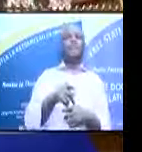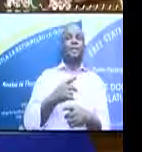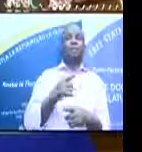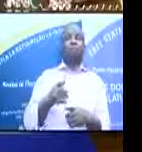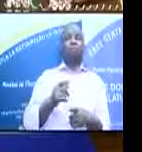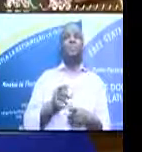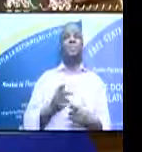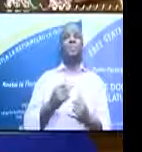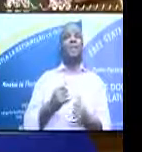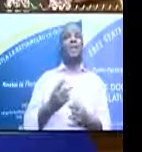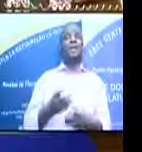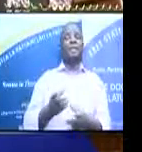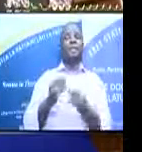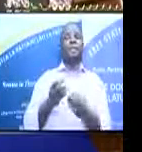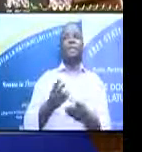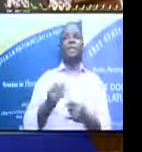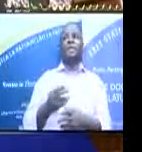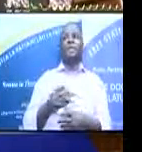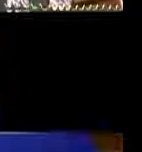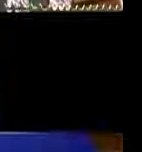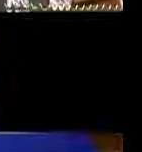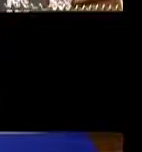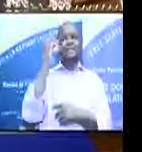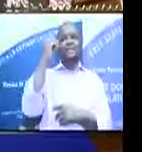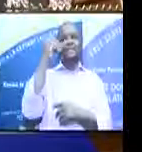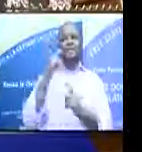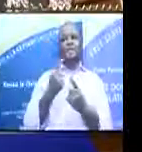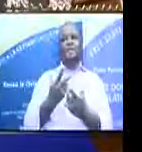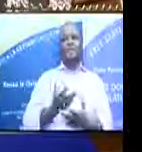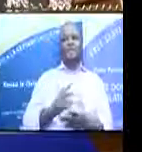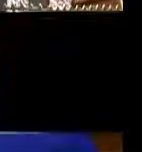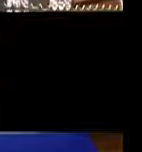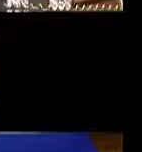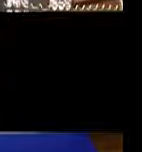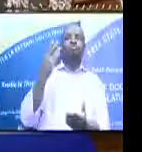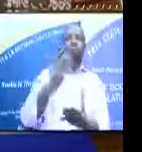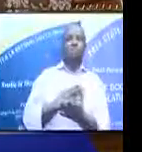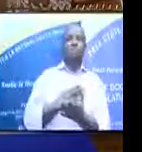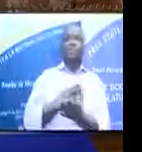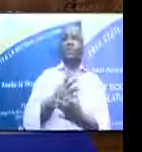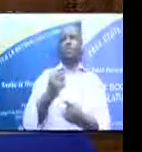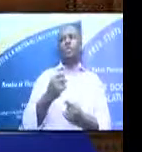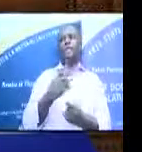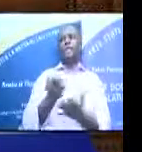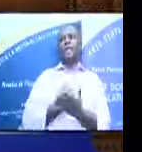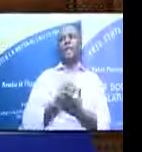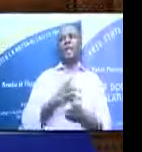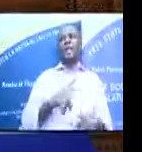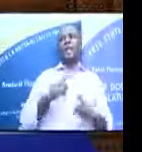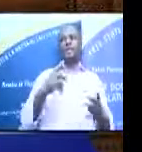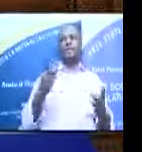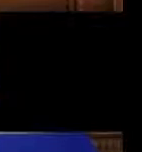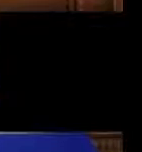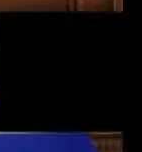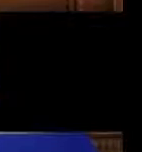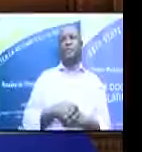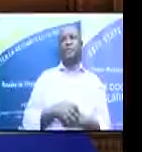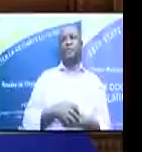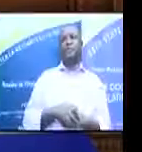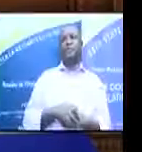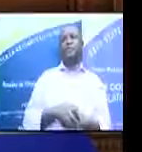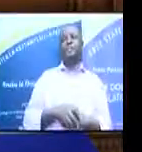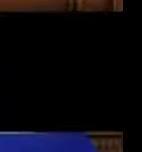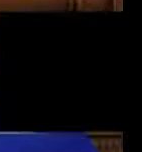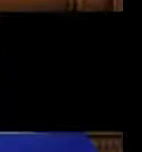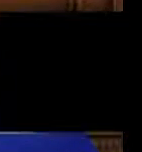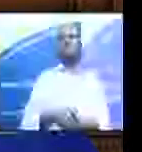readily available. All that we are interested in as the department is to make sure that we save lives. The issue